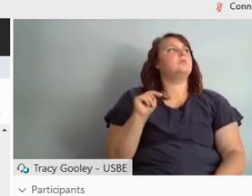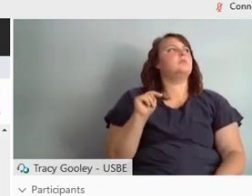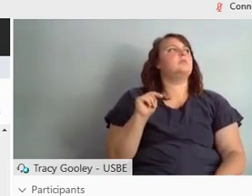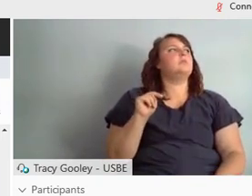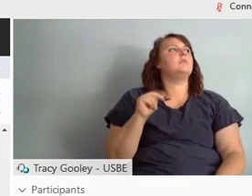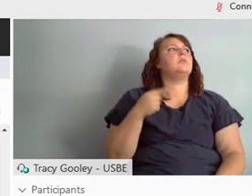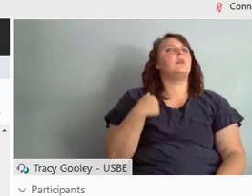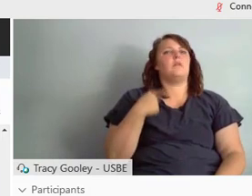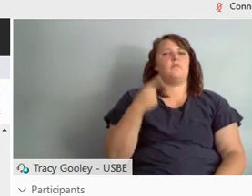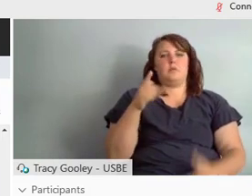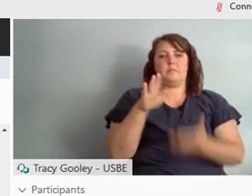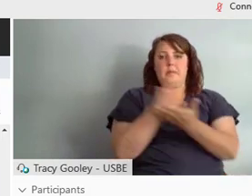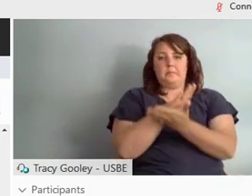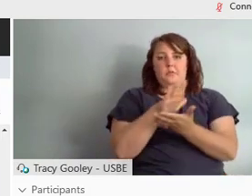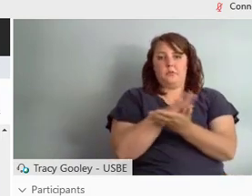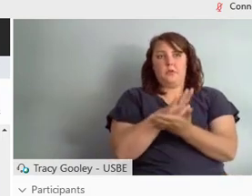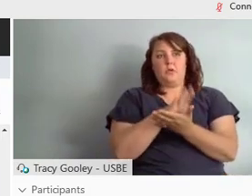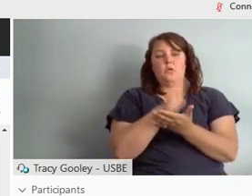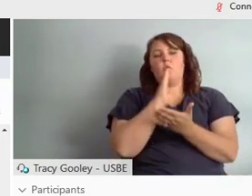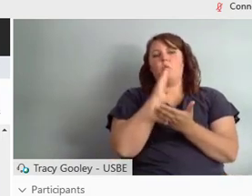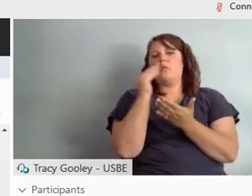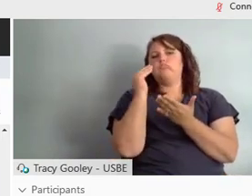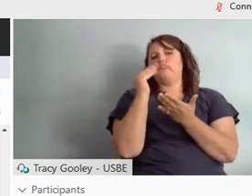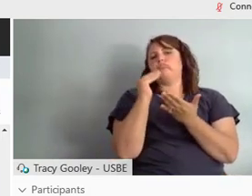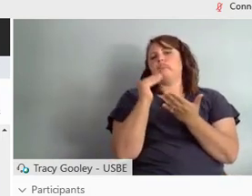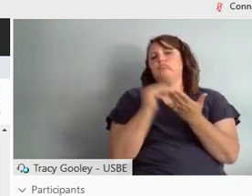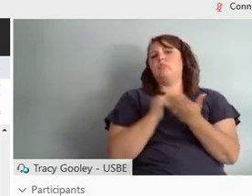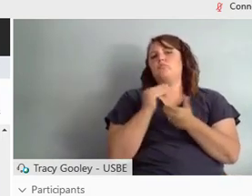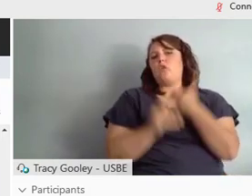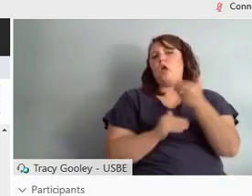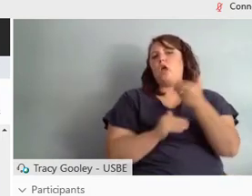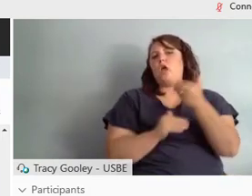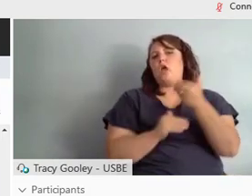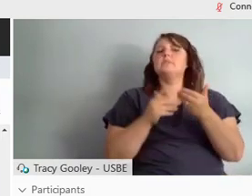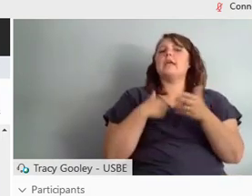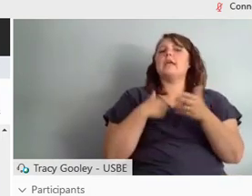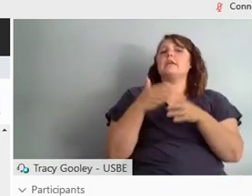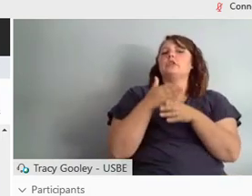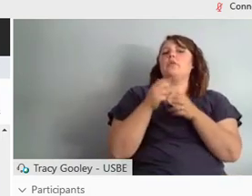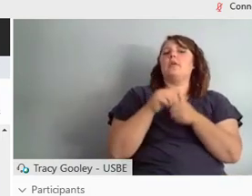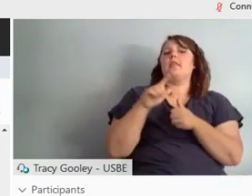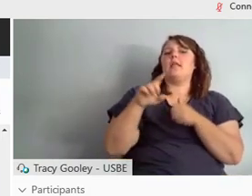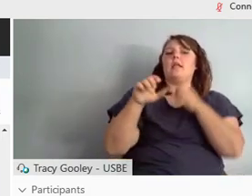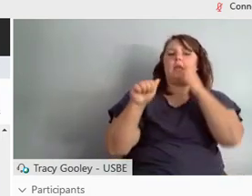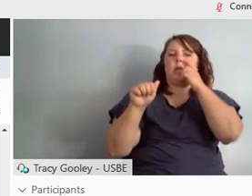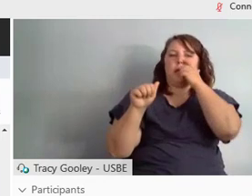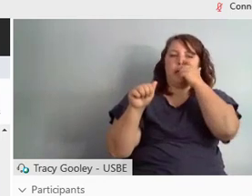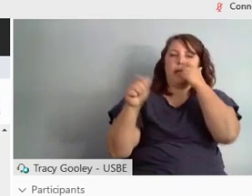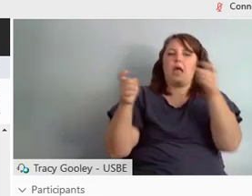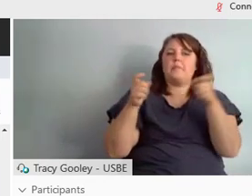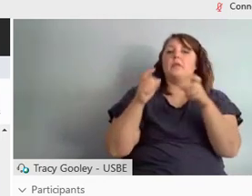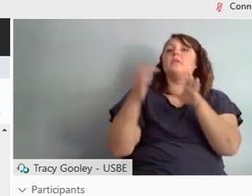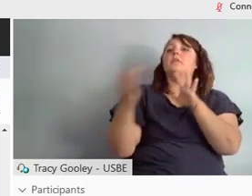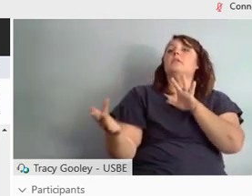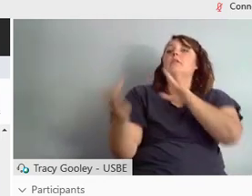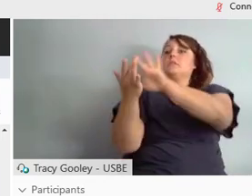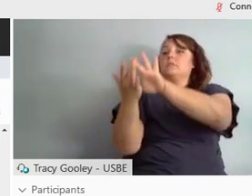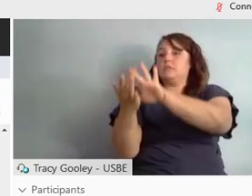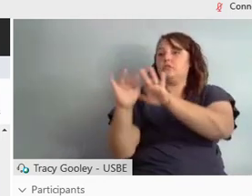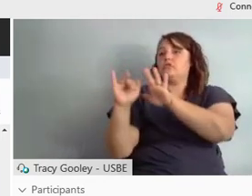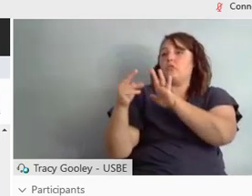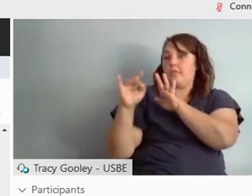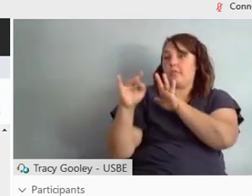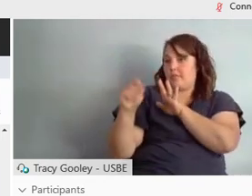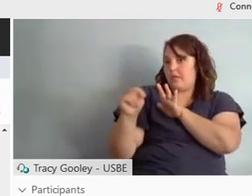document that outlines the process that I can share with the LEA admins. You'll reach out to Jonathan